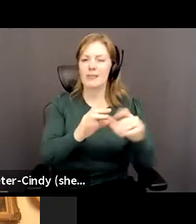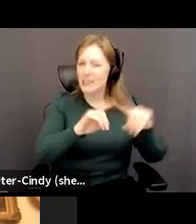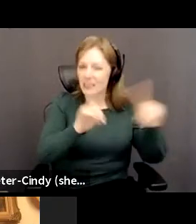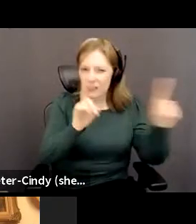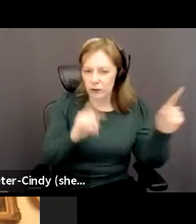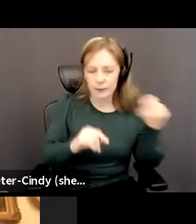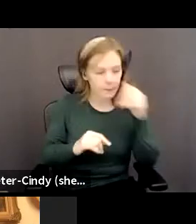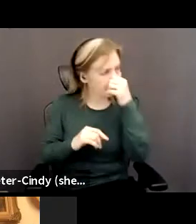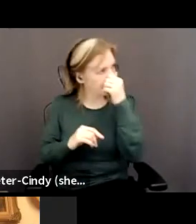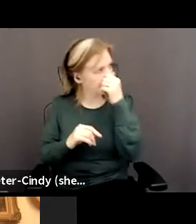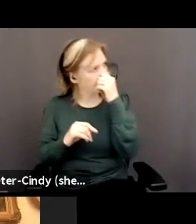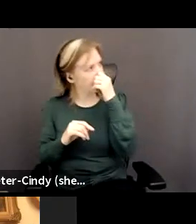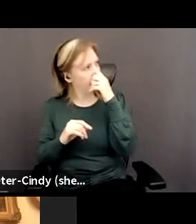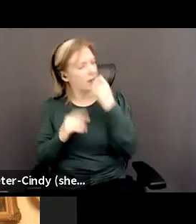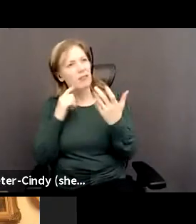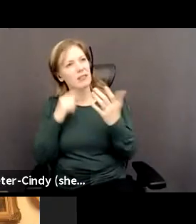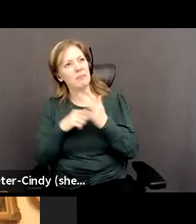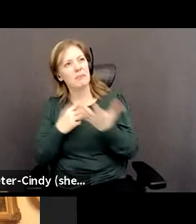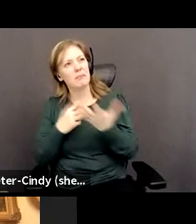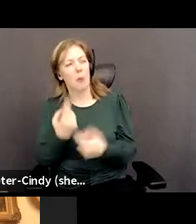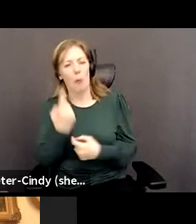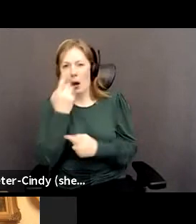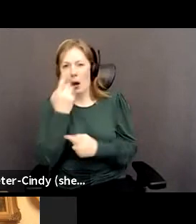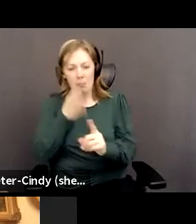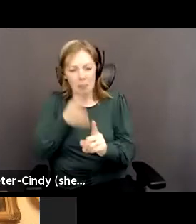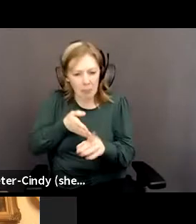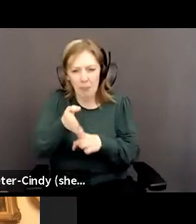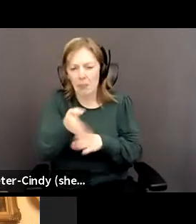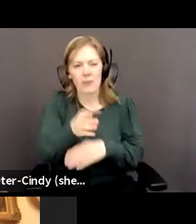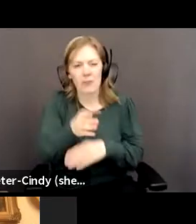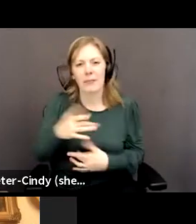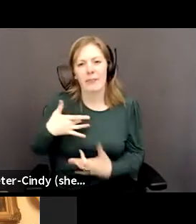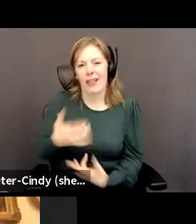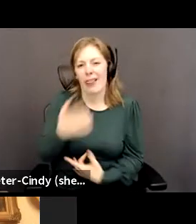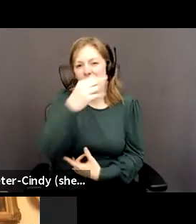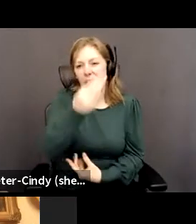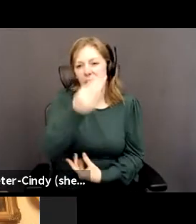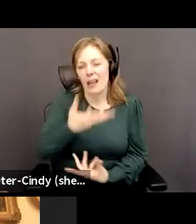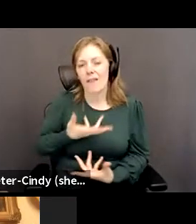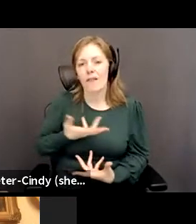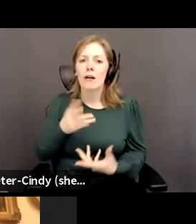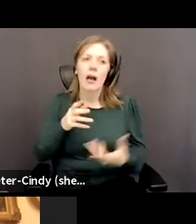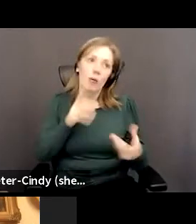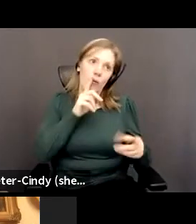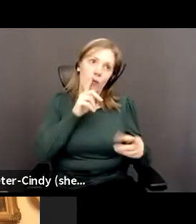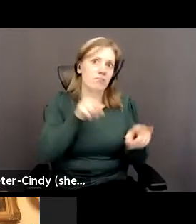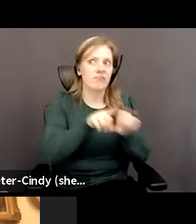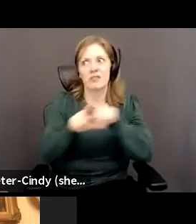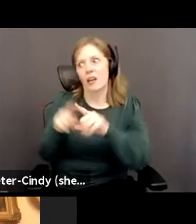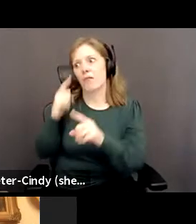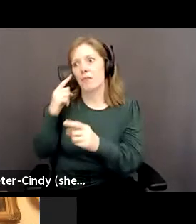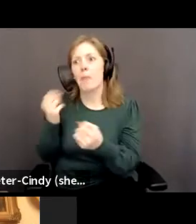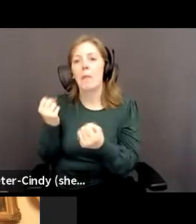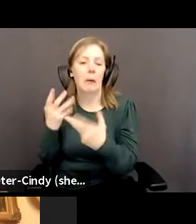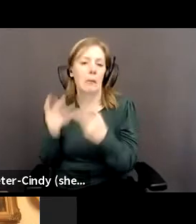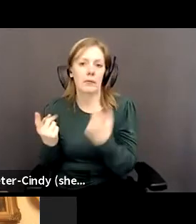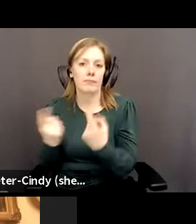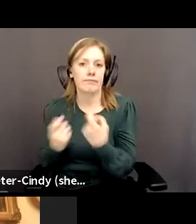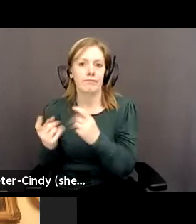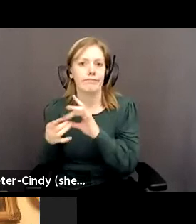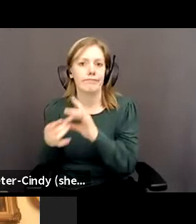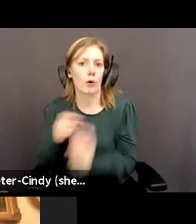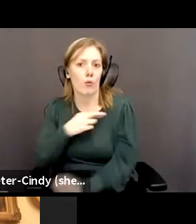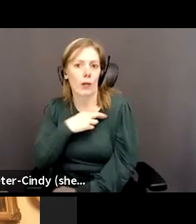just one narrative of like, which is typically what they give us, right? Like, and it's the same thing with religion, because I've been getting a lot of questions where people are like, how